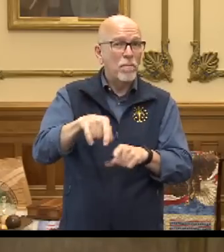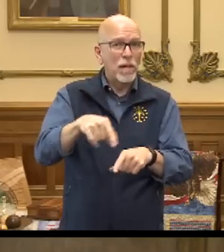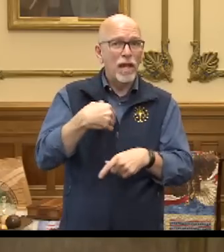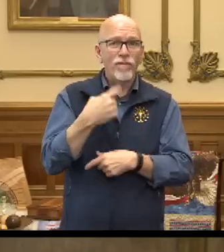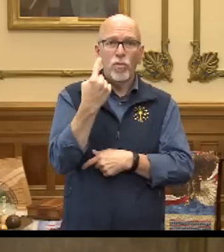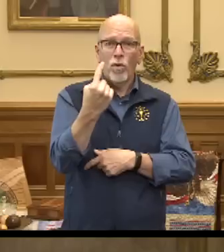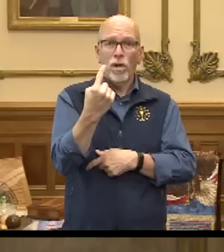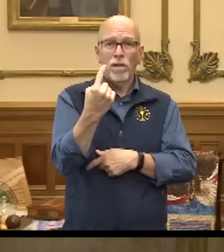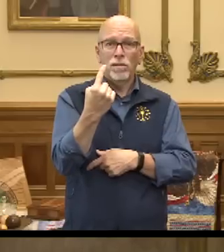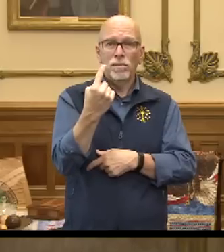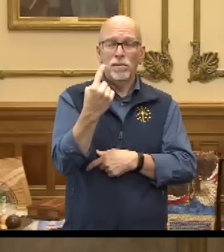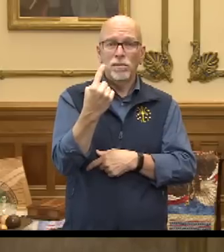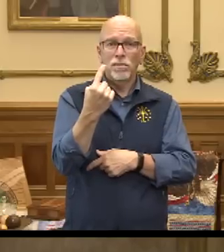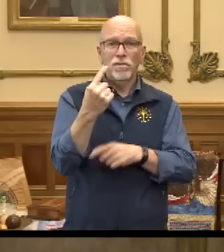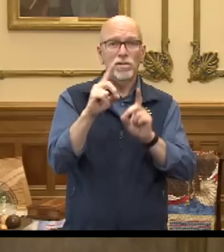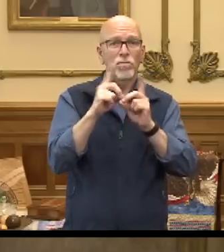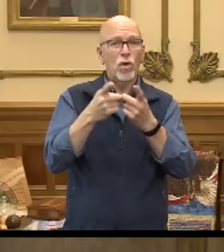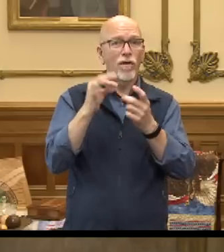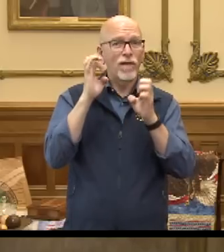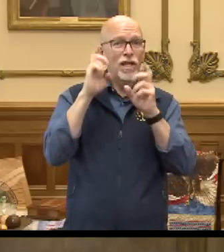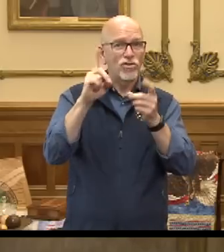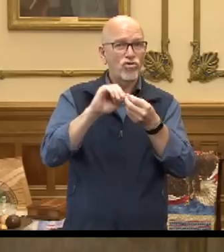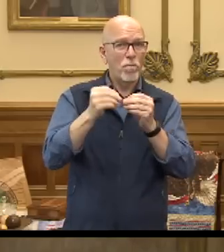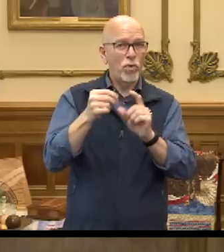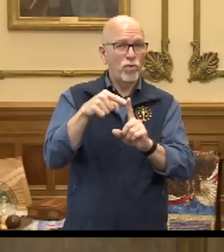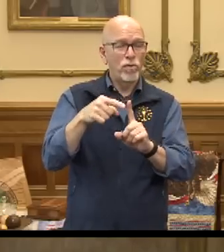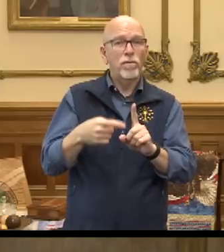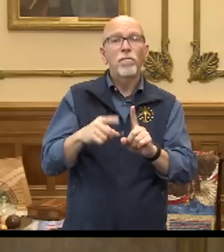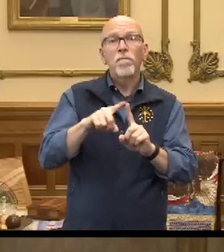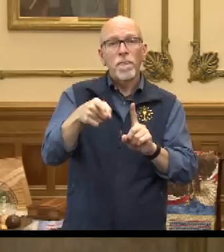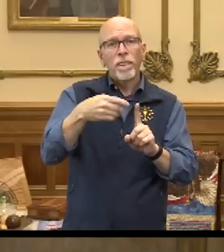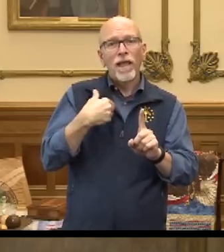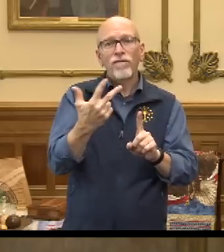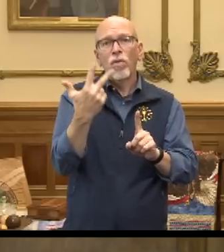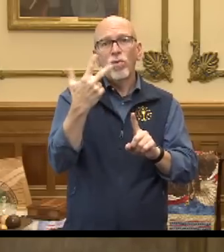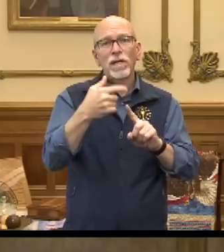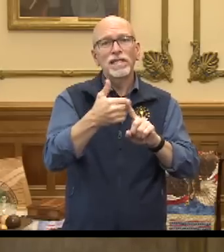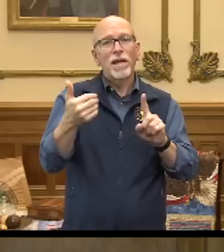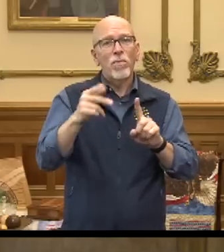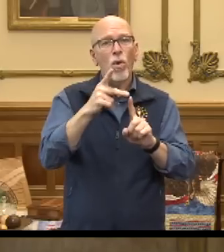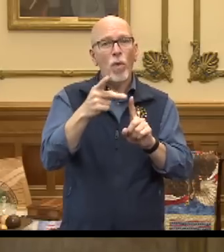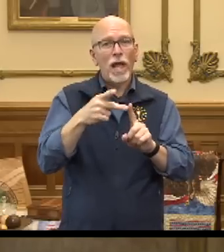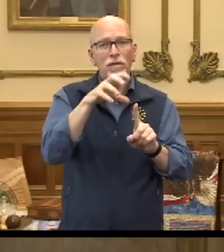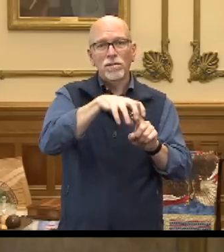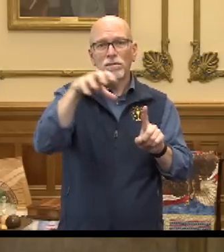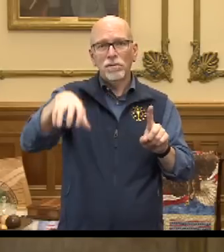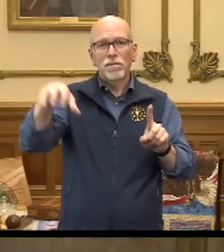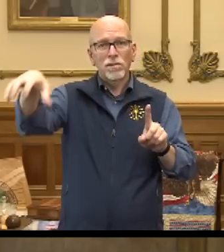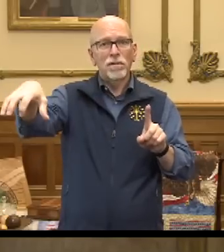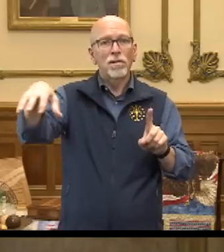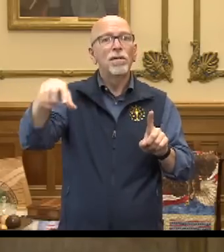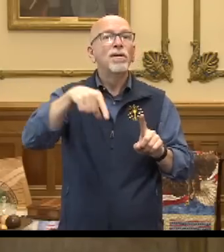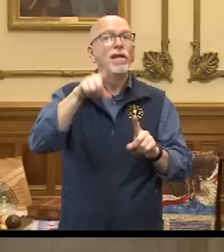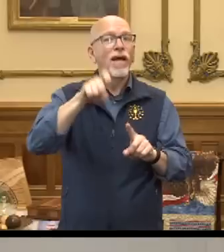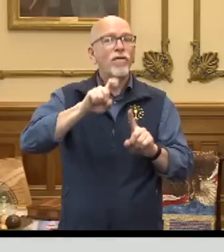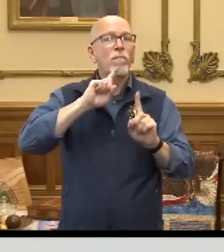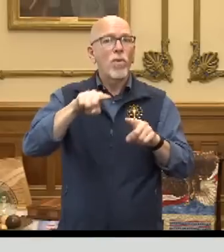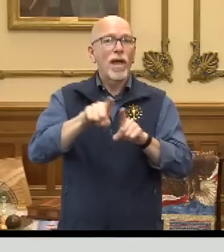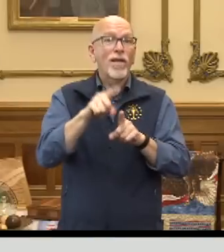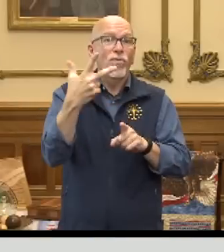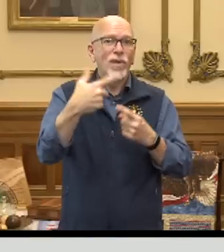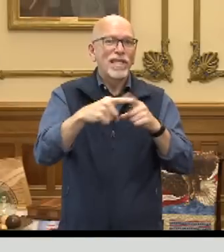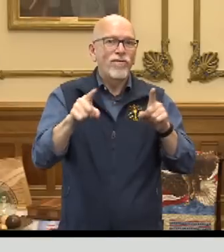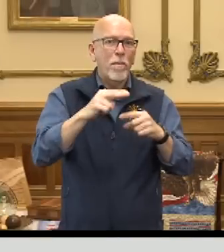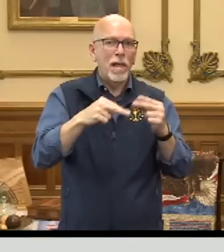one Department of Education number, but has 3 separate locations. That school will need to report as 3